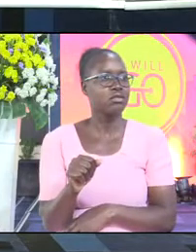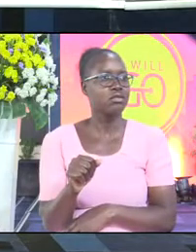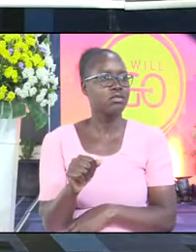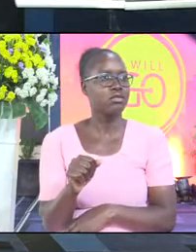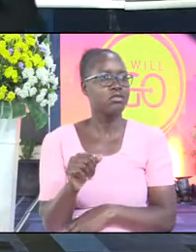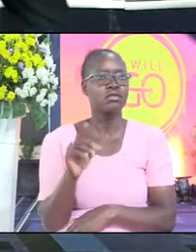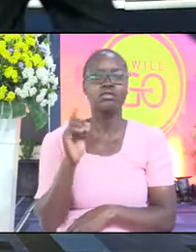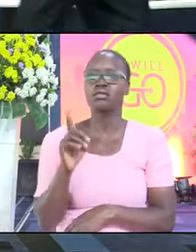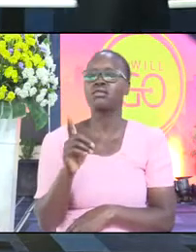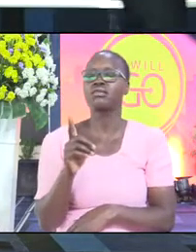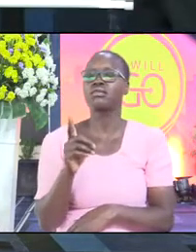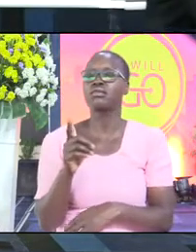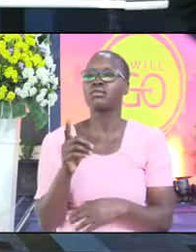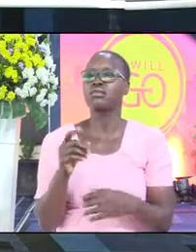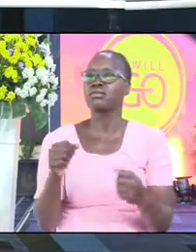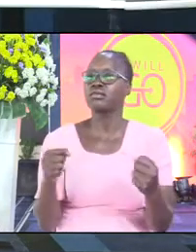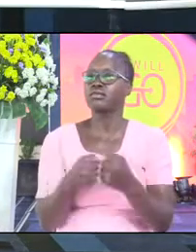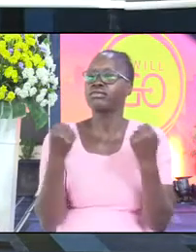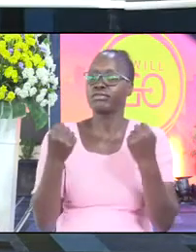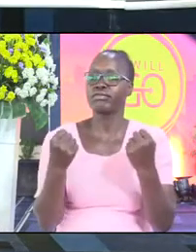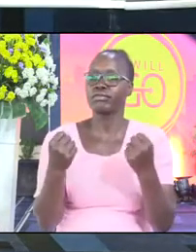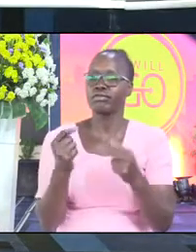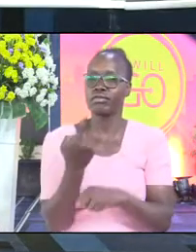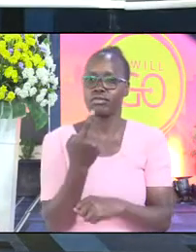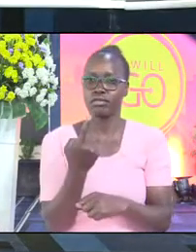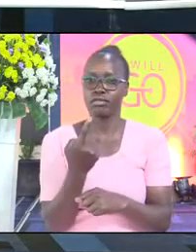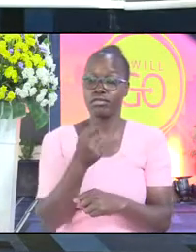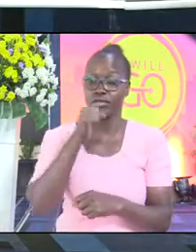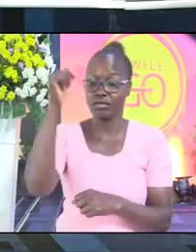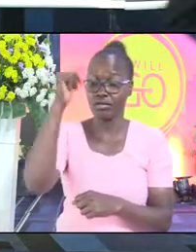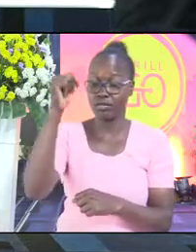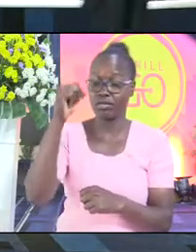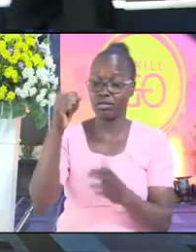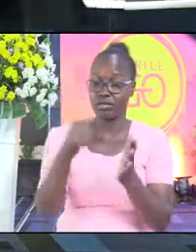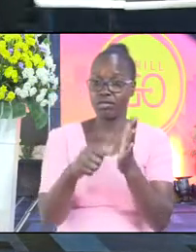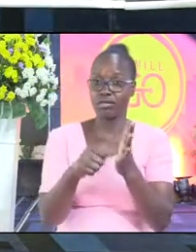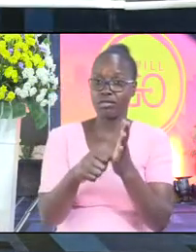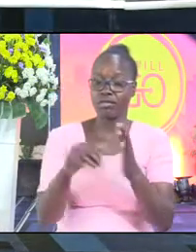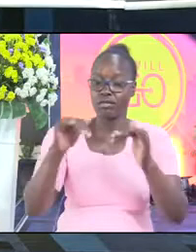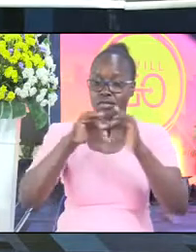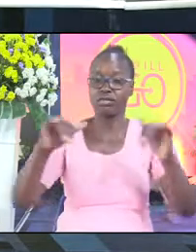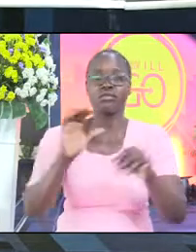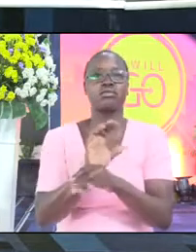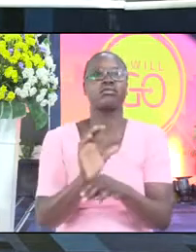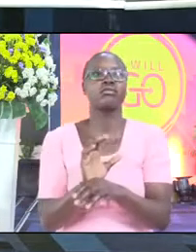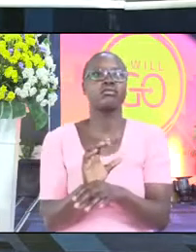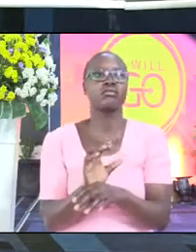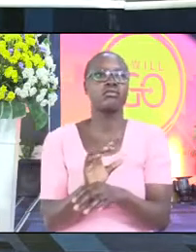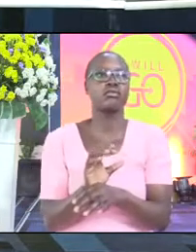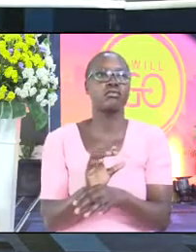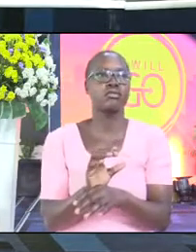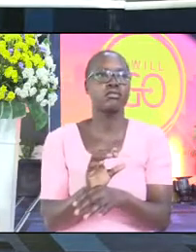It shouldn't take a crisis, a political crisis, to divide a church.